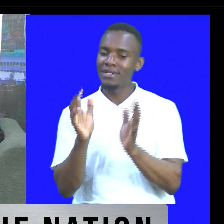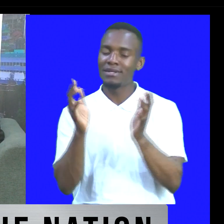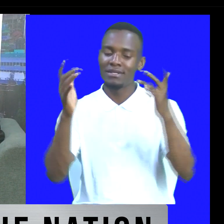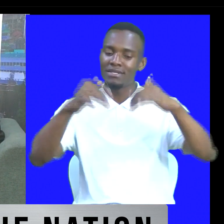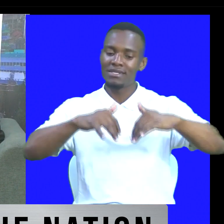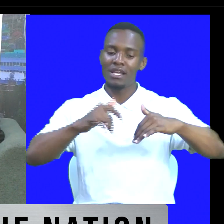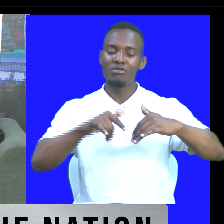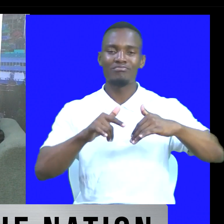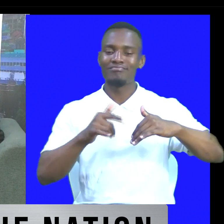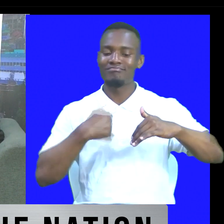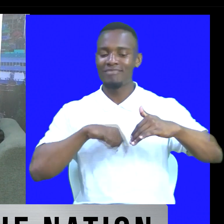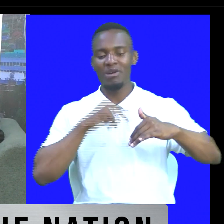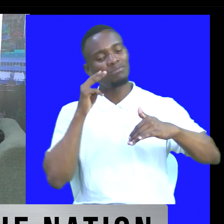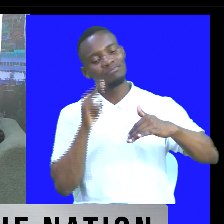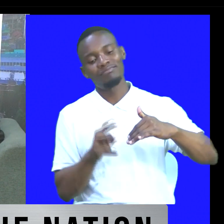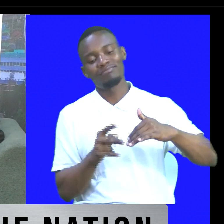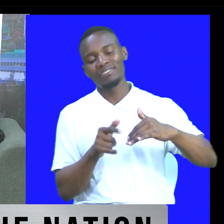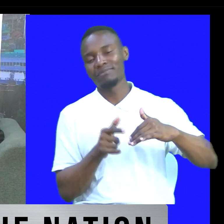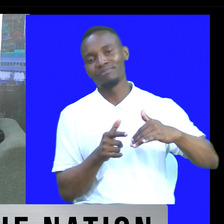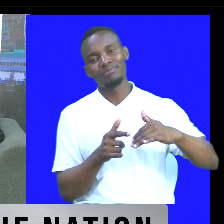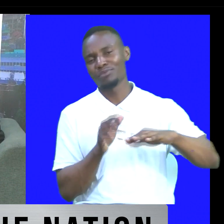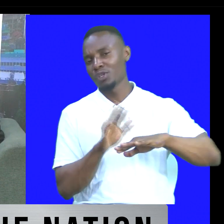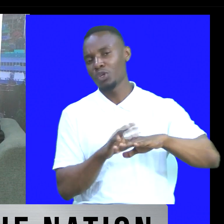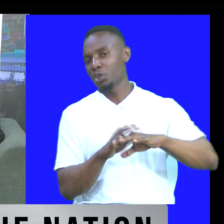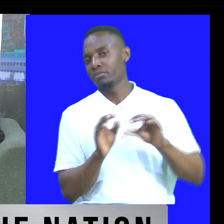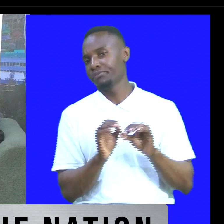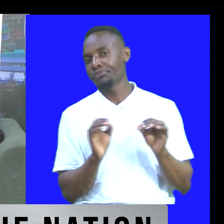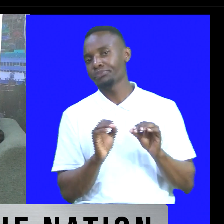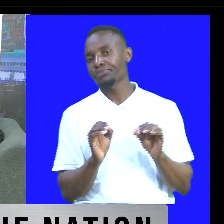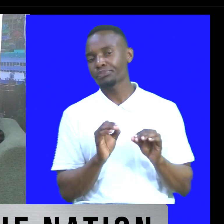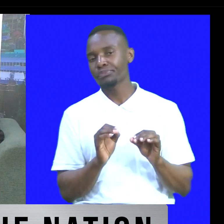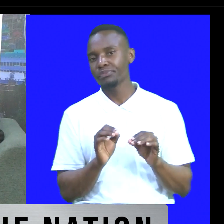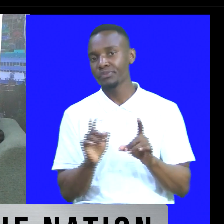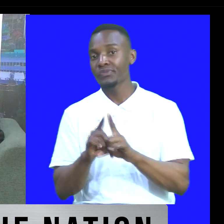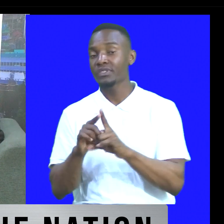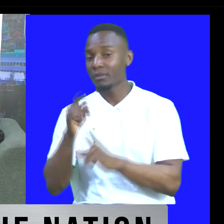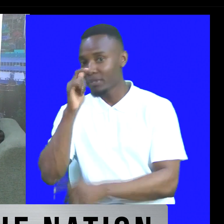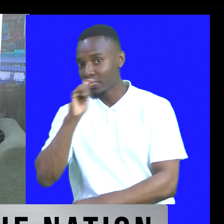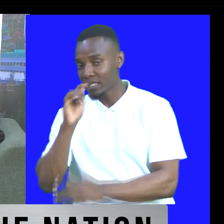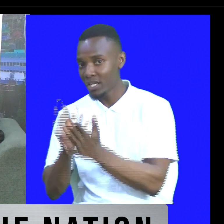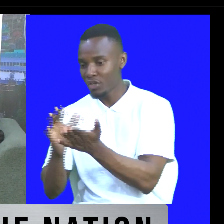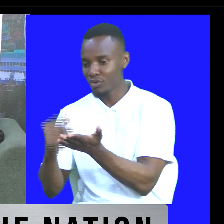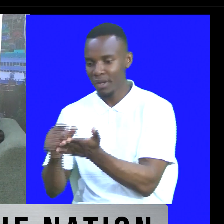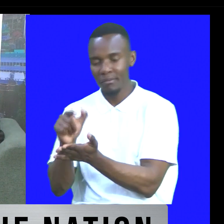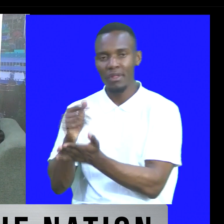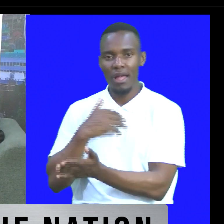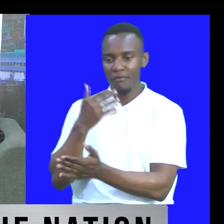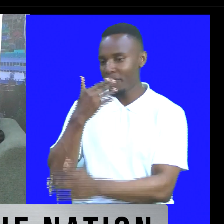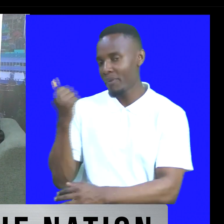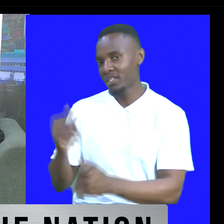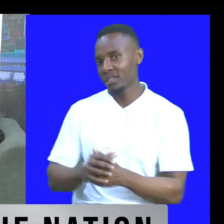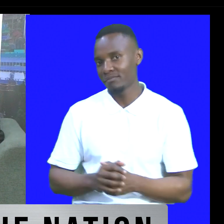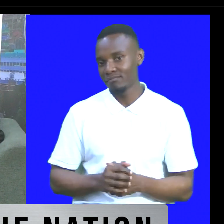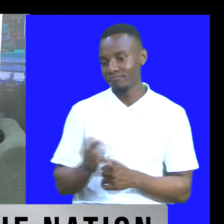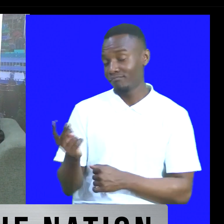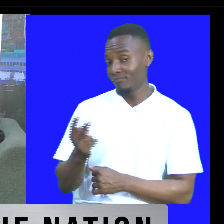of us, and we are really behind some of those stadiums in Tanzania and Uganda. We really need to pull our socks very quickly. Oh, you mean Tanzania and